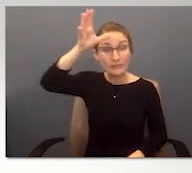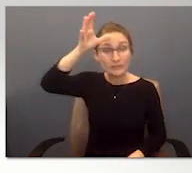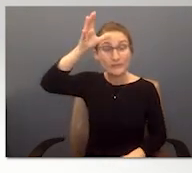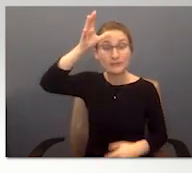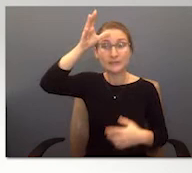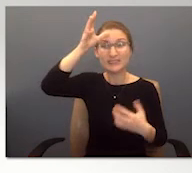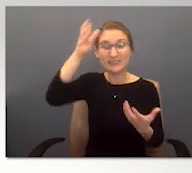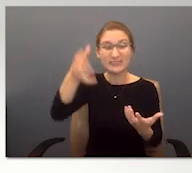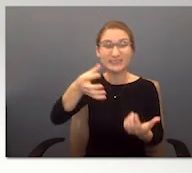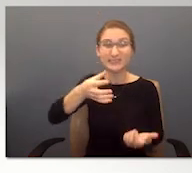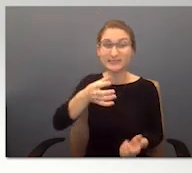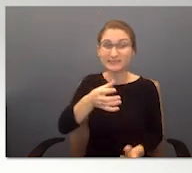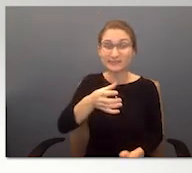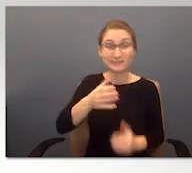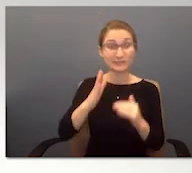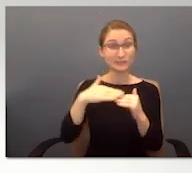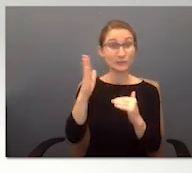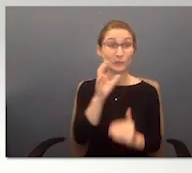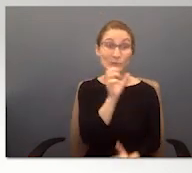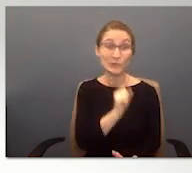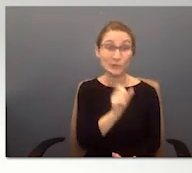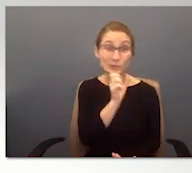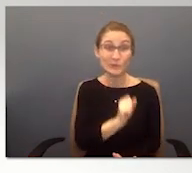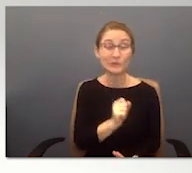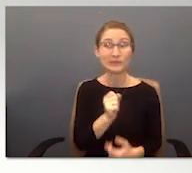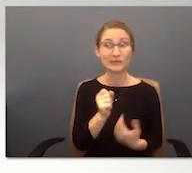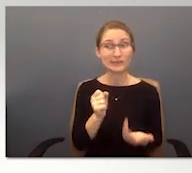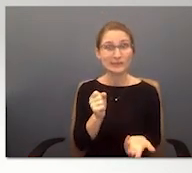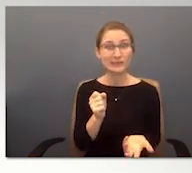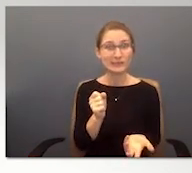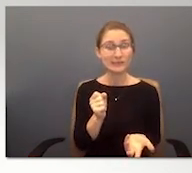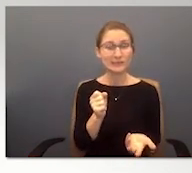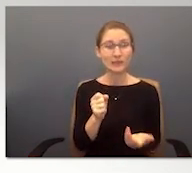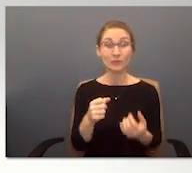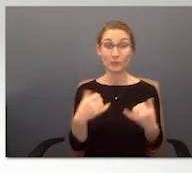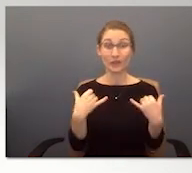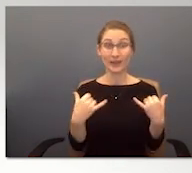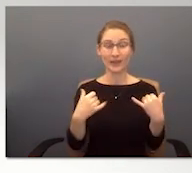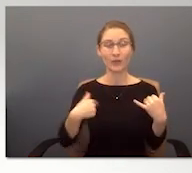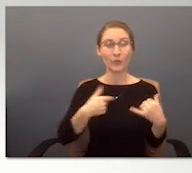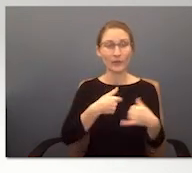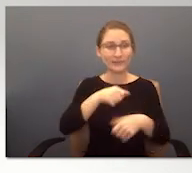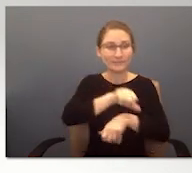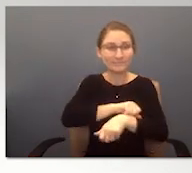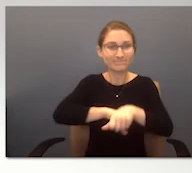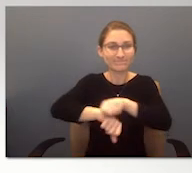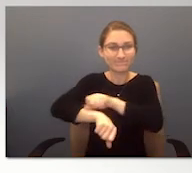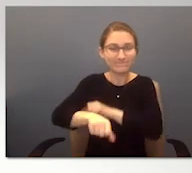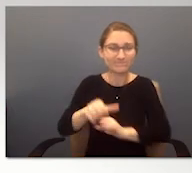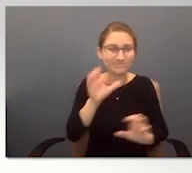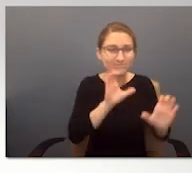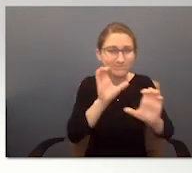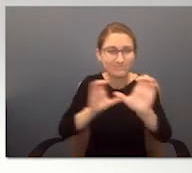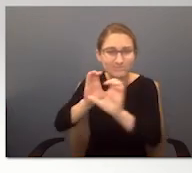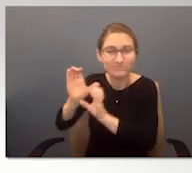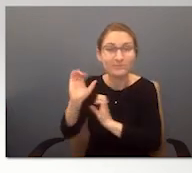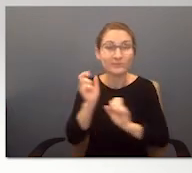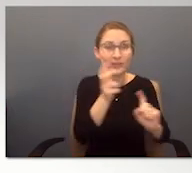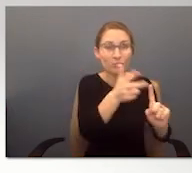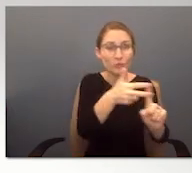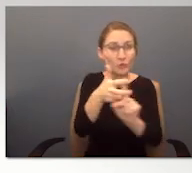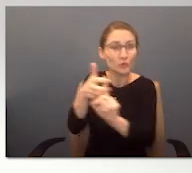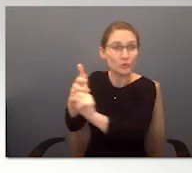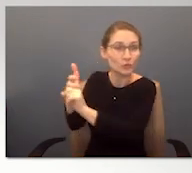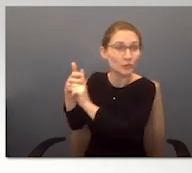out, and we have a bit of a crisis that we see coming, and so we're actively this year engaging